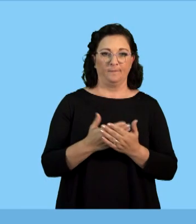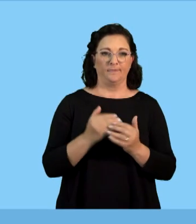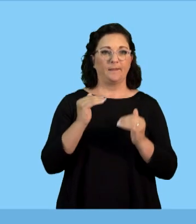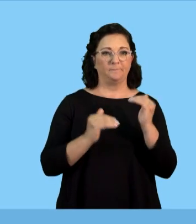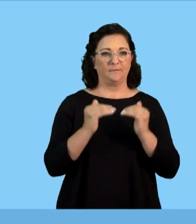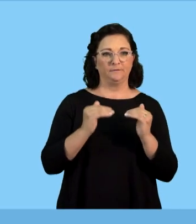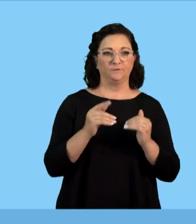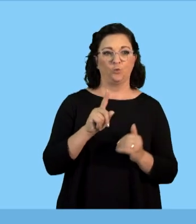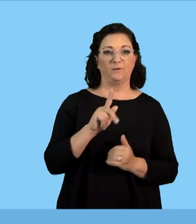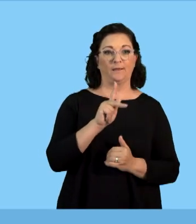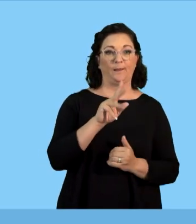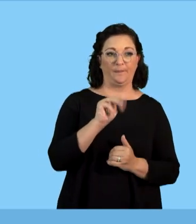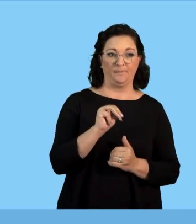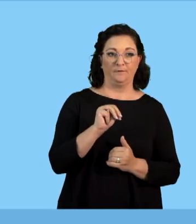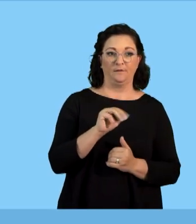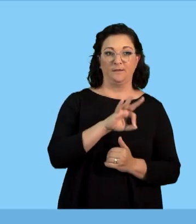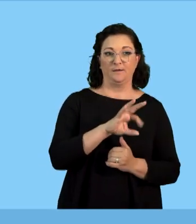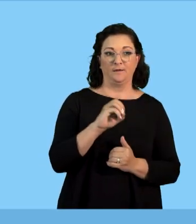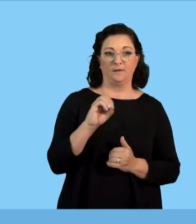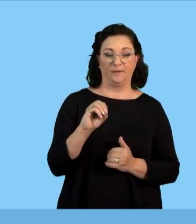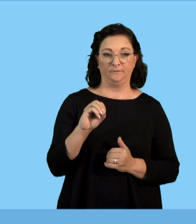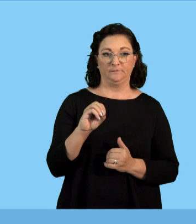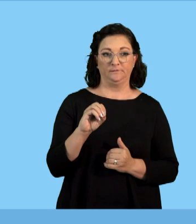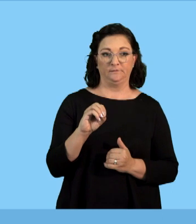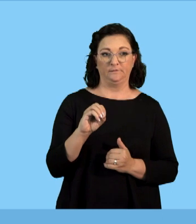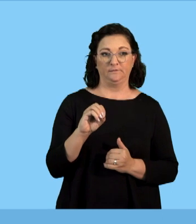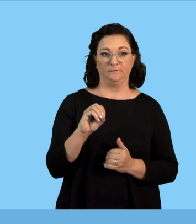we can measure the speed of light in terms of kilometers. We do know that is